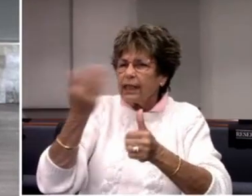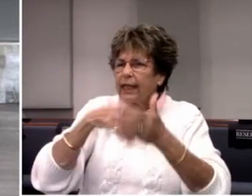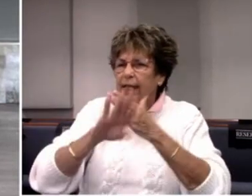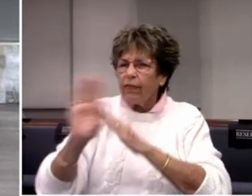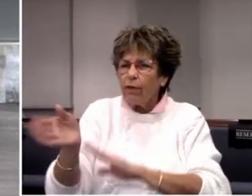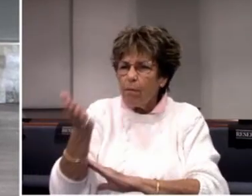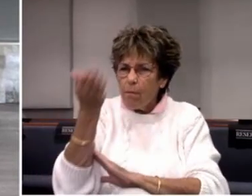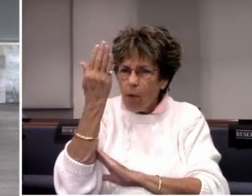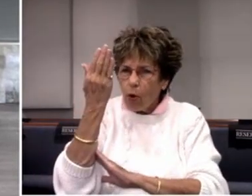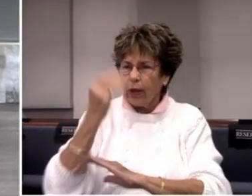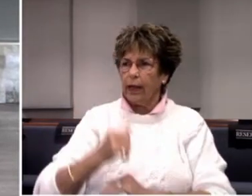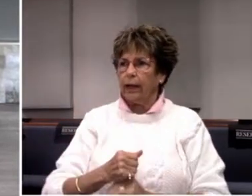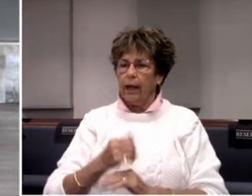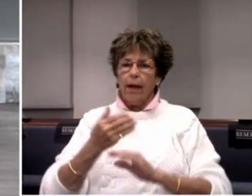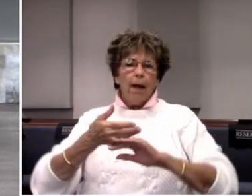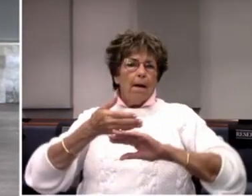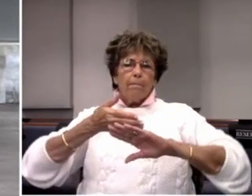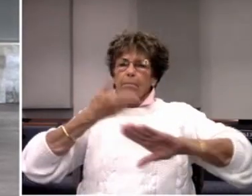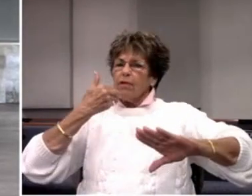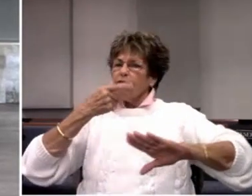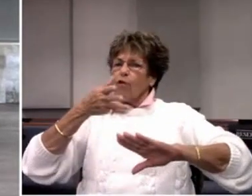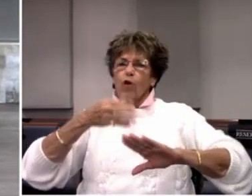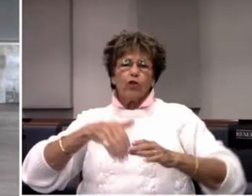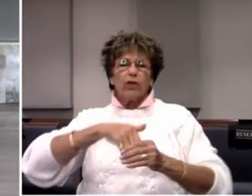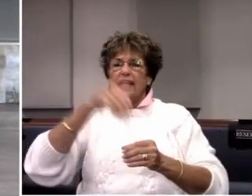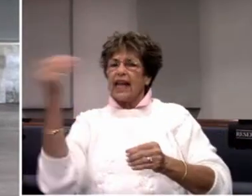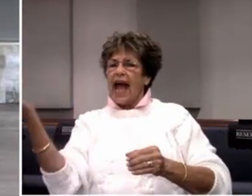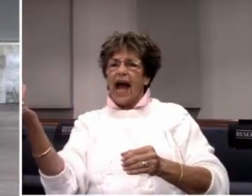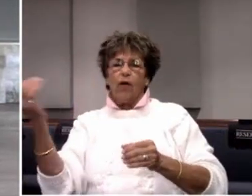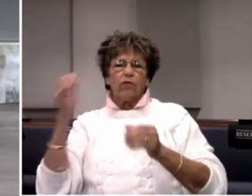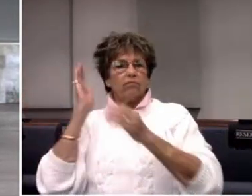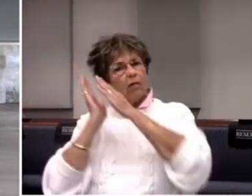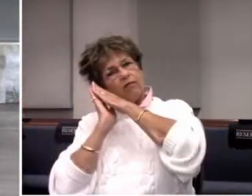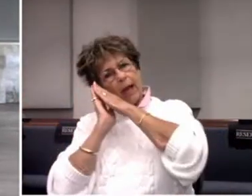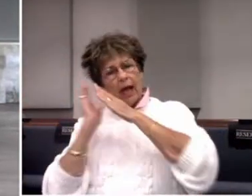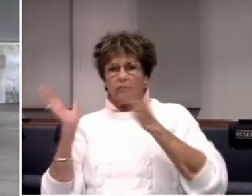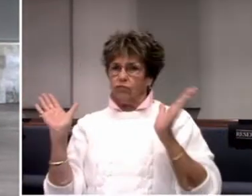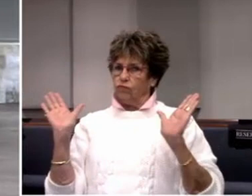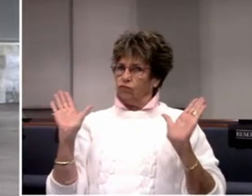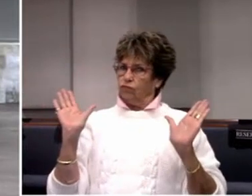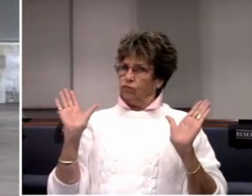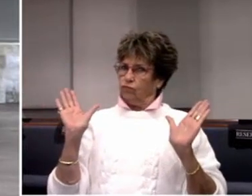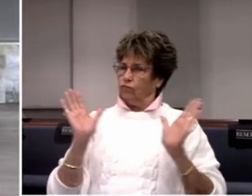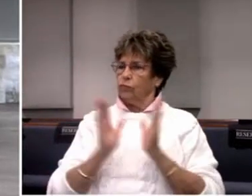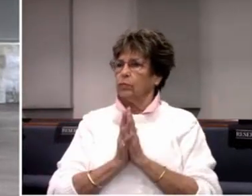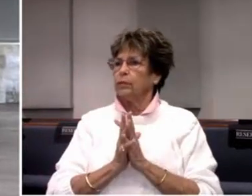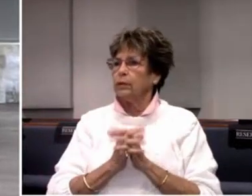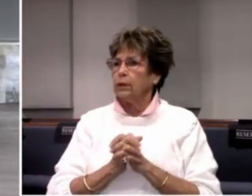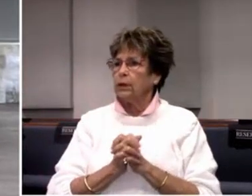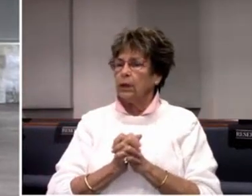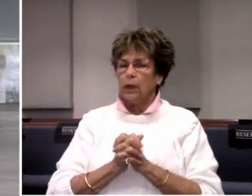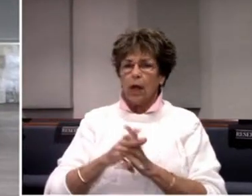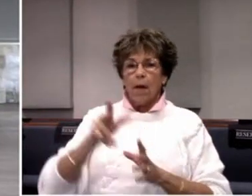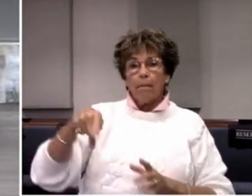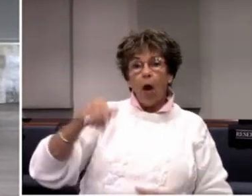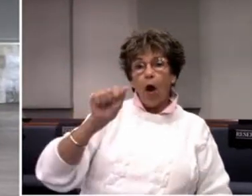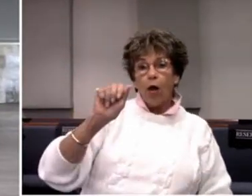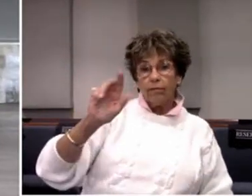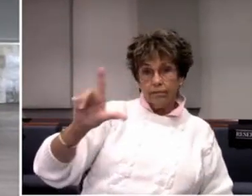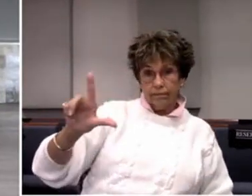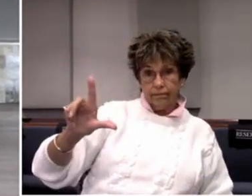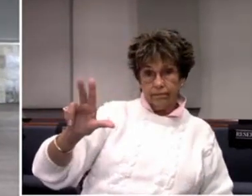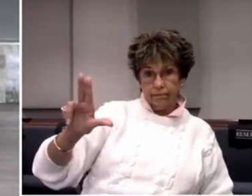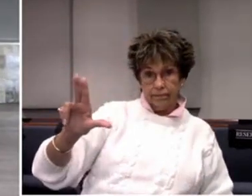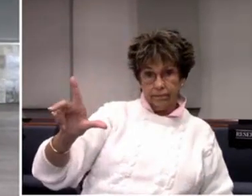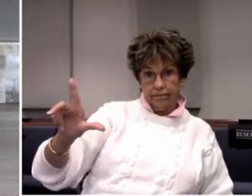with yourself and who's going to be in control of your life ever before you get to this moment. So the Apostle Paul here is going to